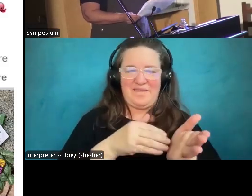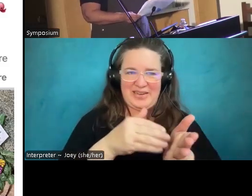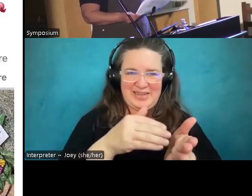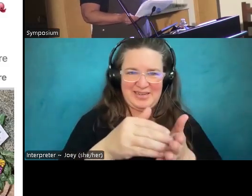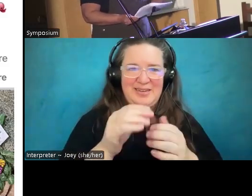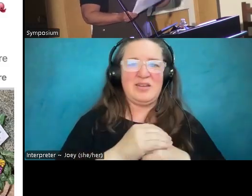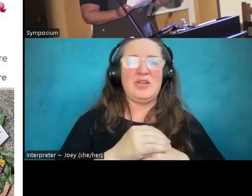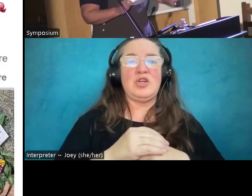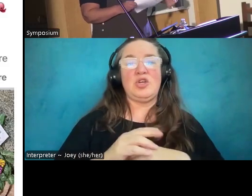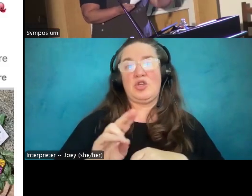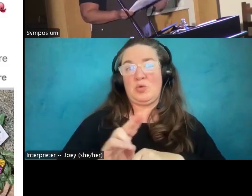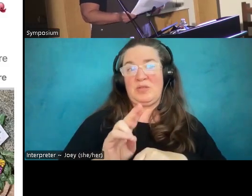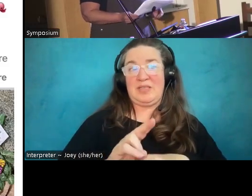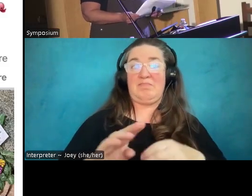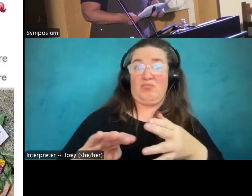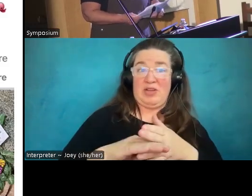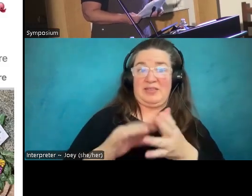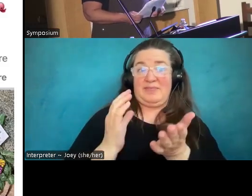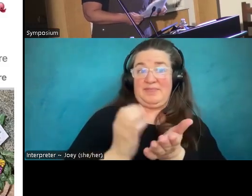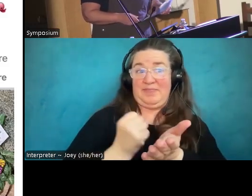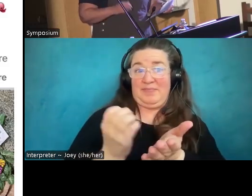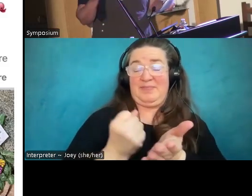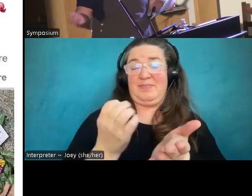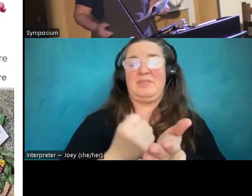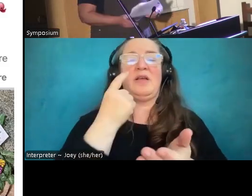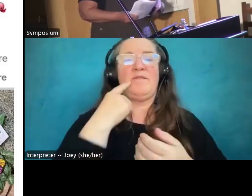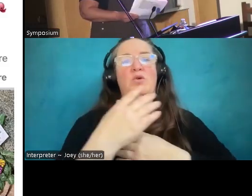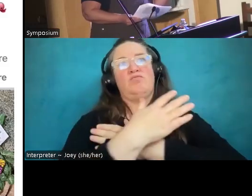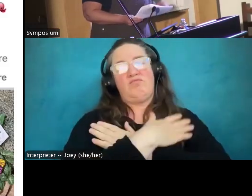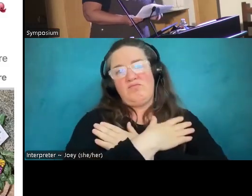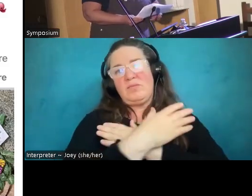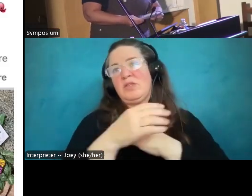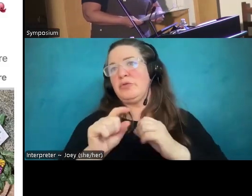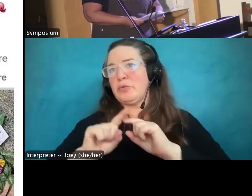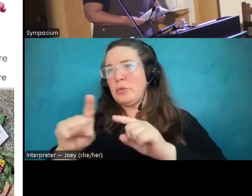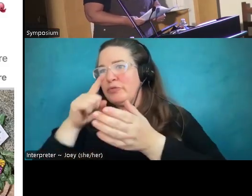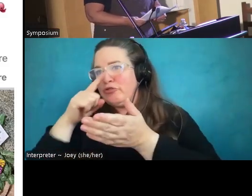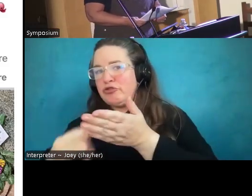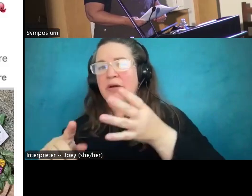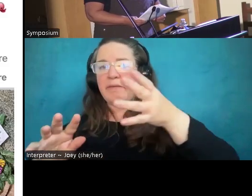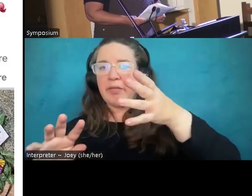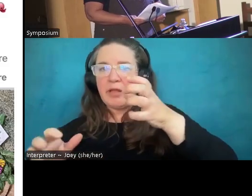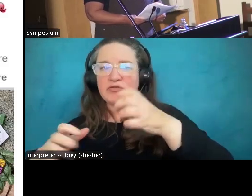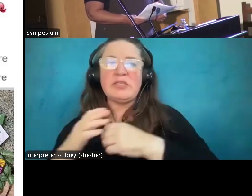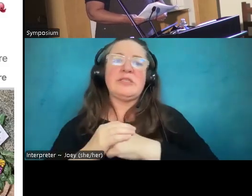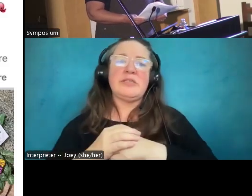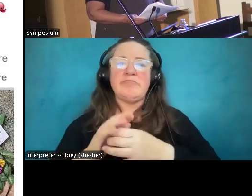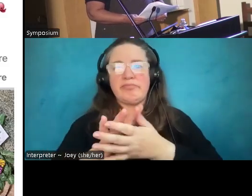my short-term memory issues, to go, check the laundry, do those kinds of things, just reminding